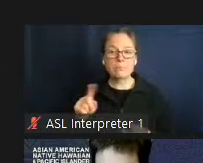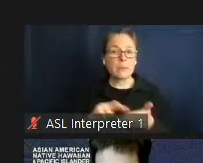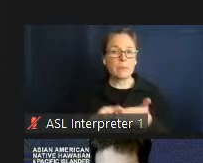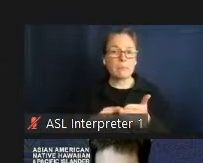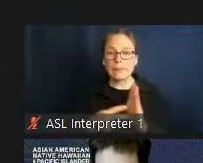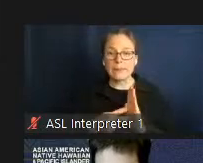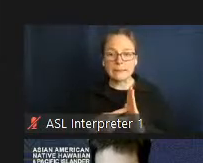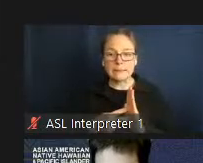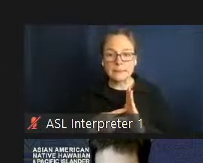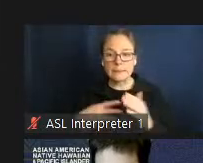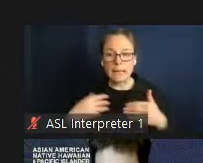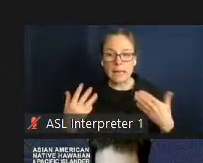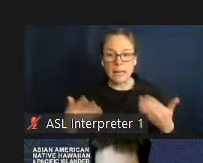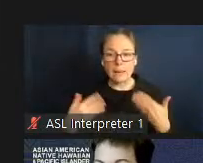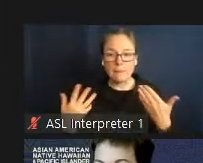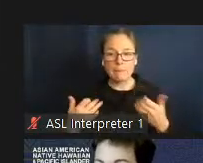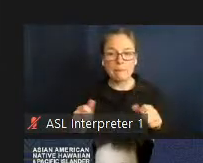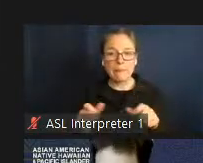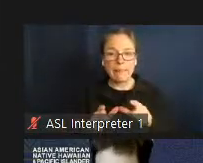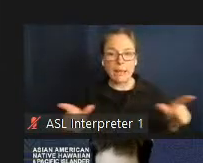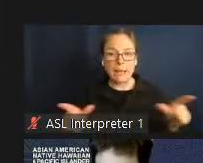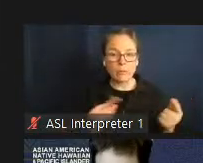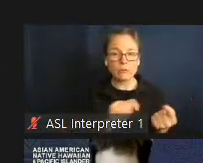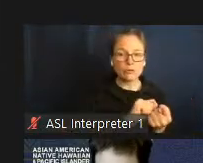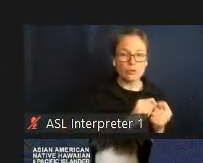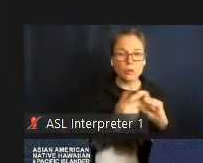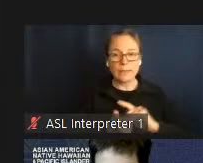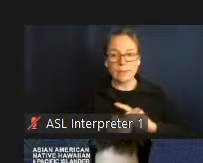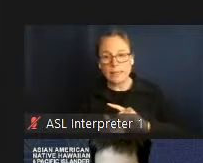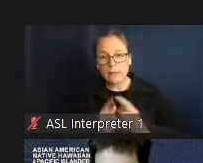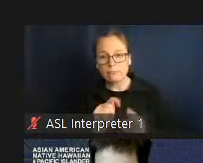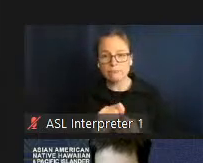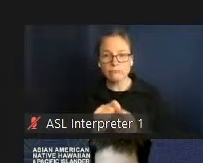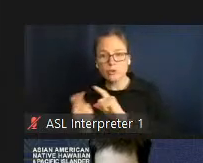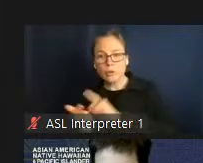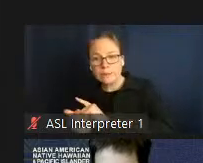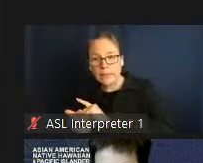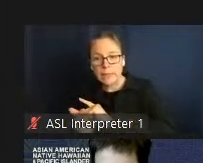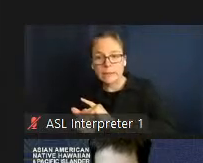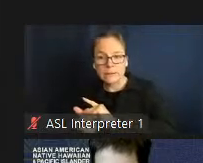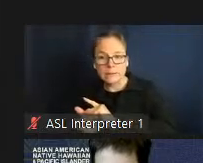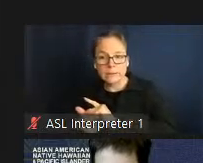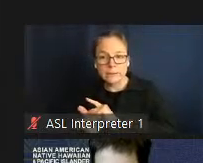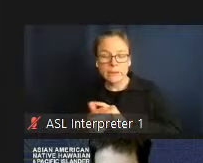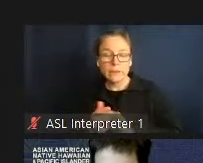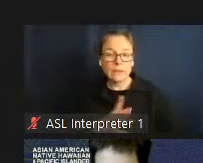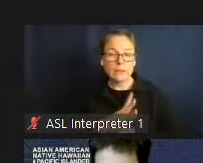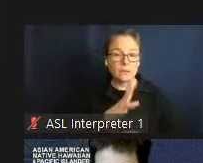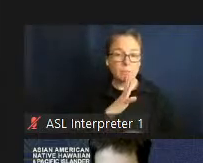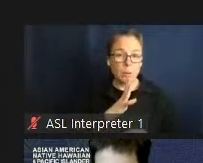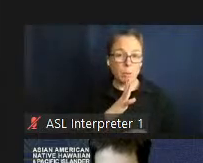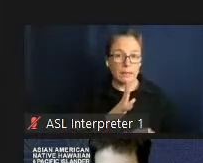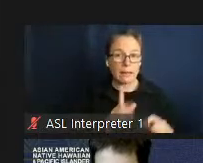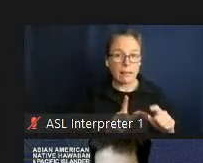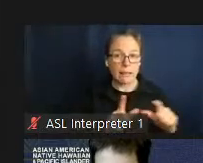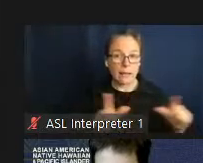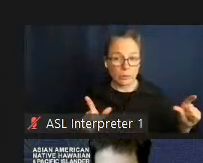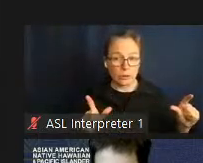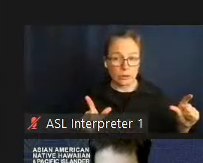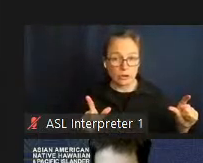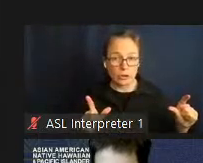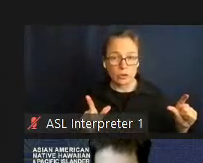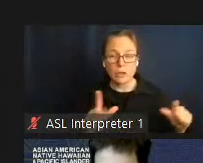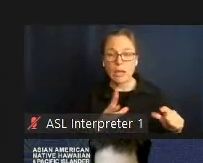transmitting language from one language to another in a spoken way,